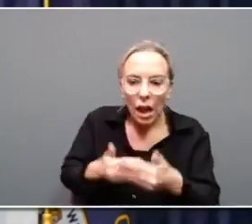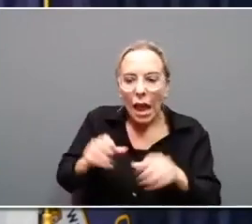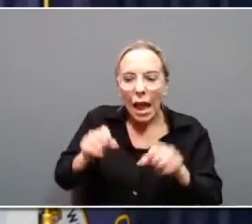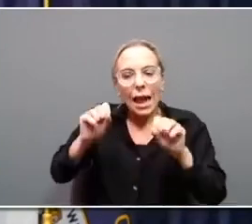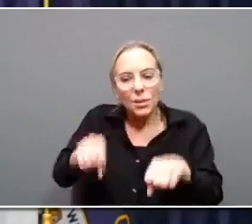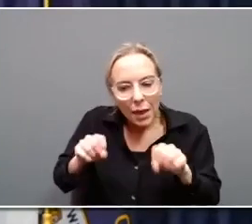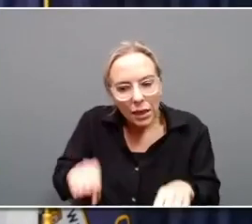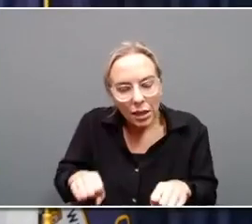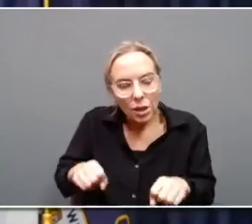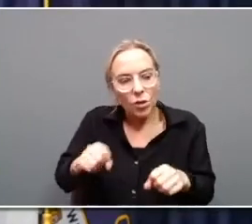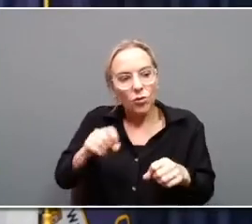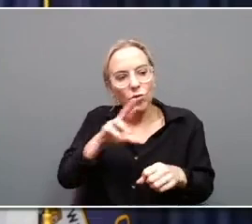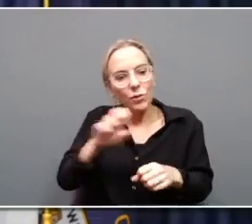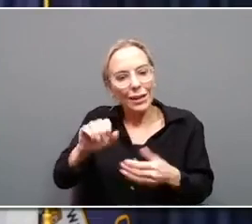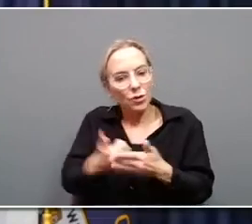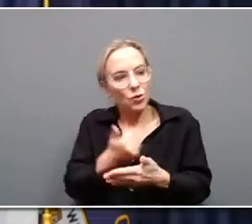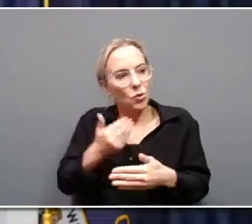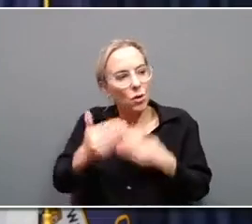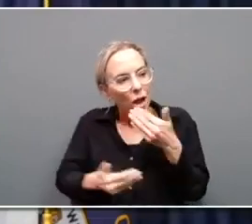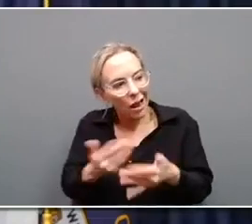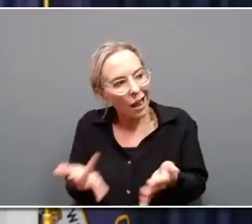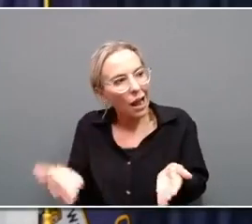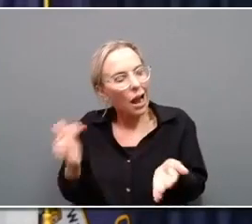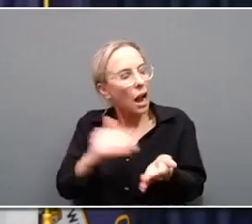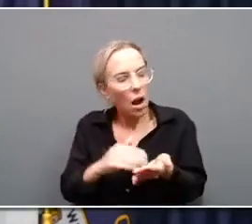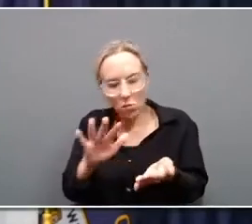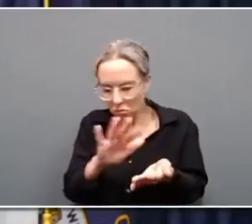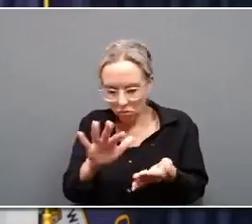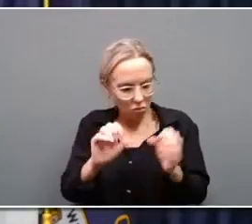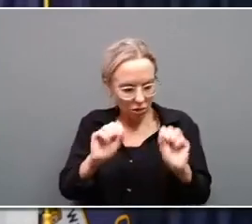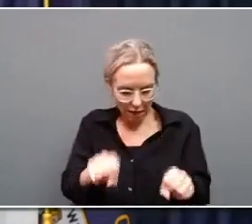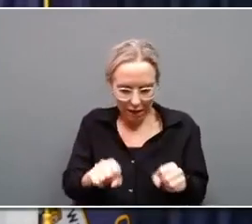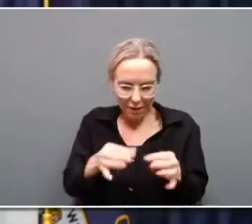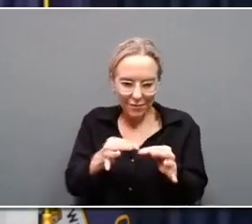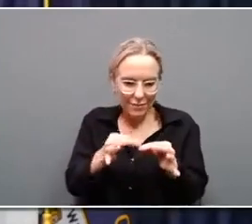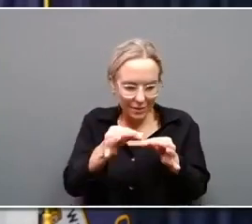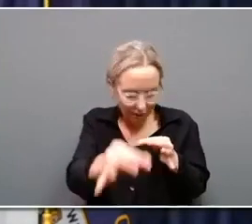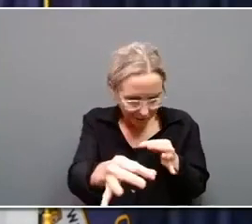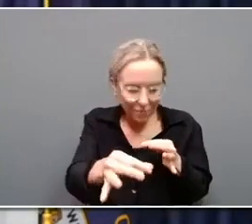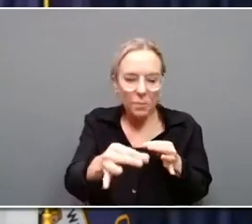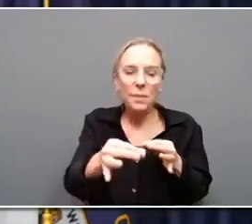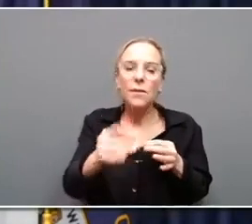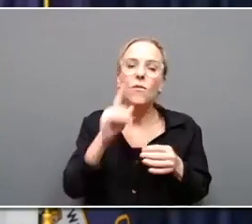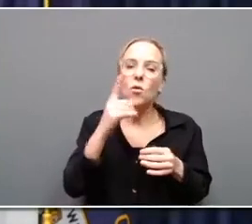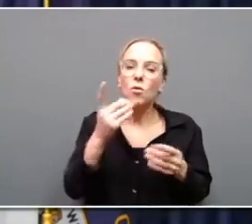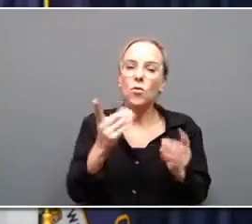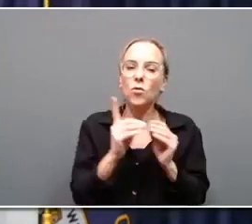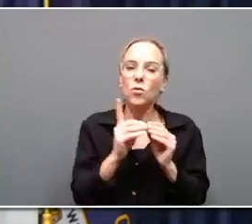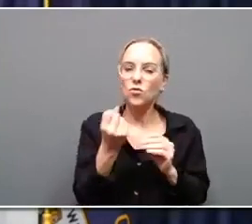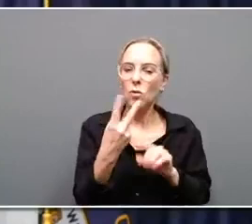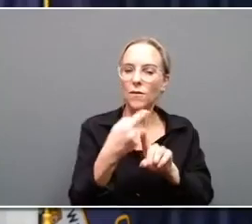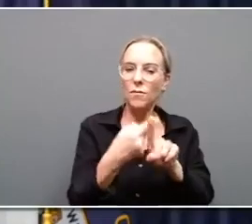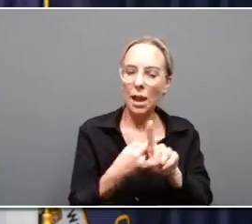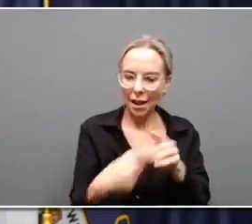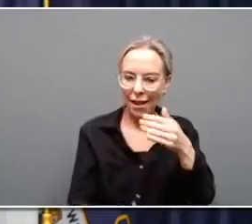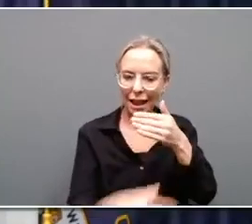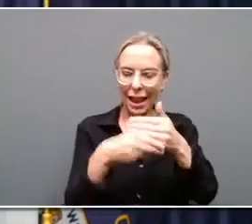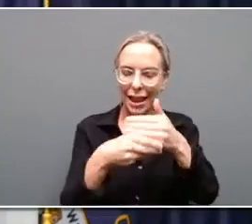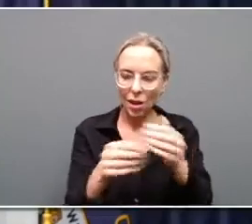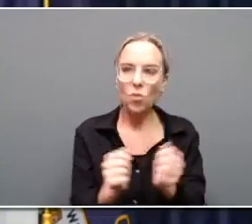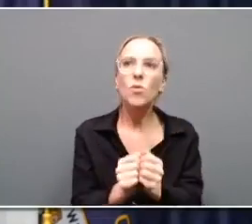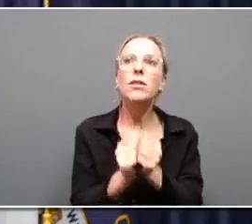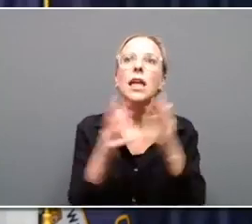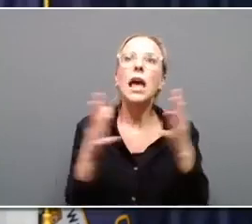today's announcement, we can now automatically extend the child's coverage for 12 months without having to go through an extra